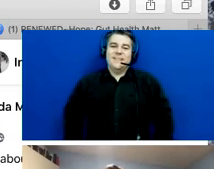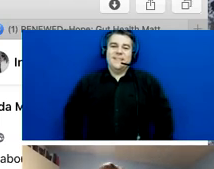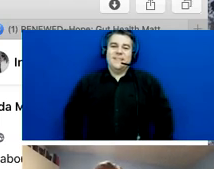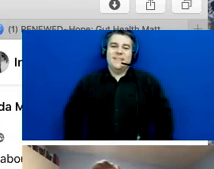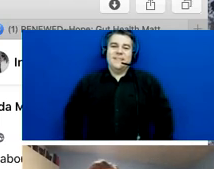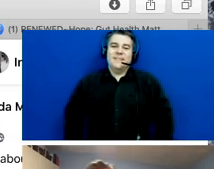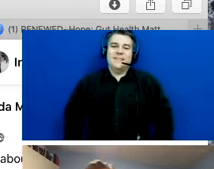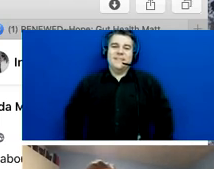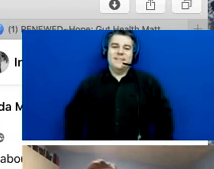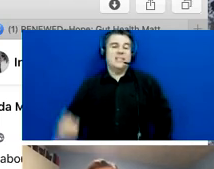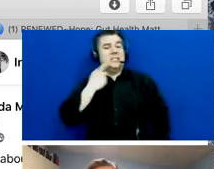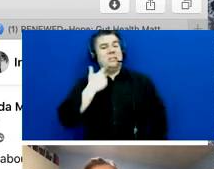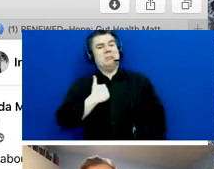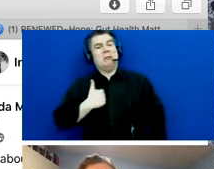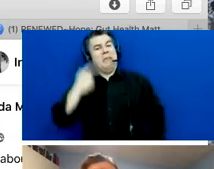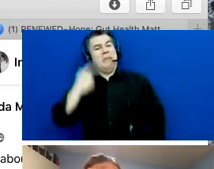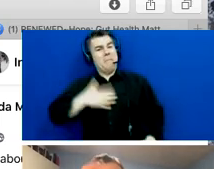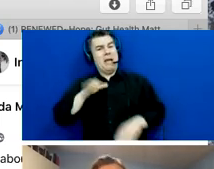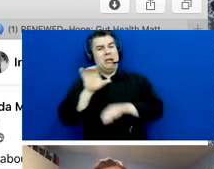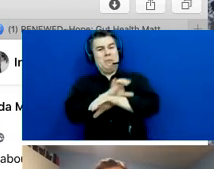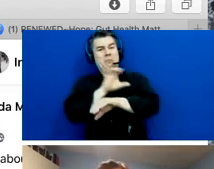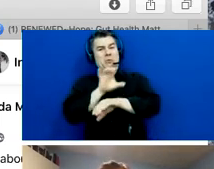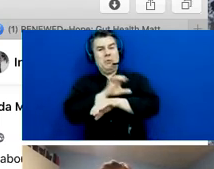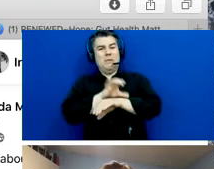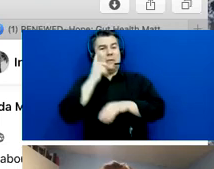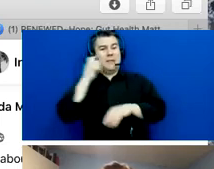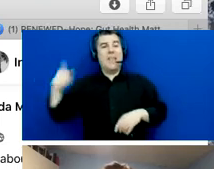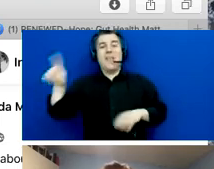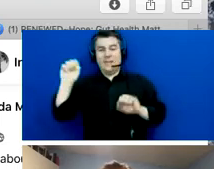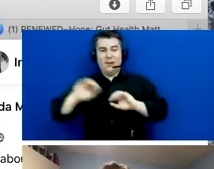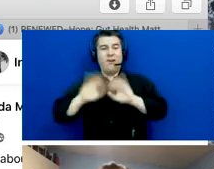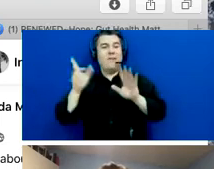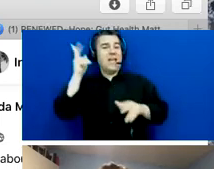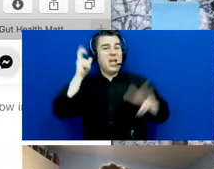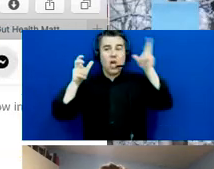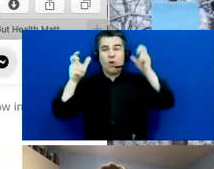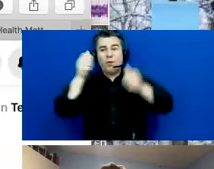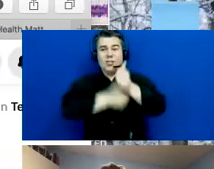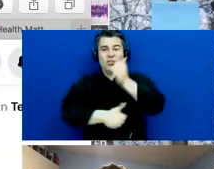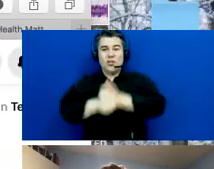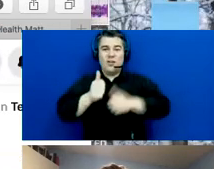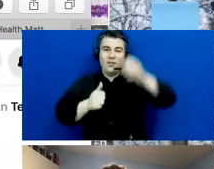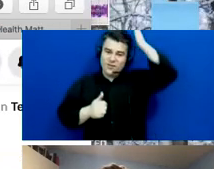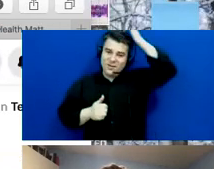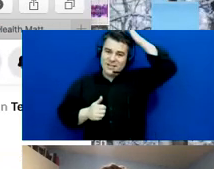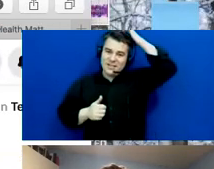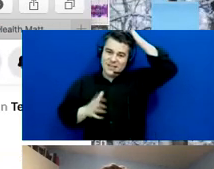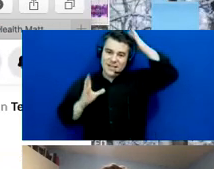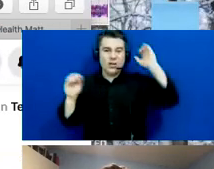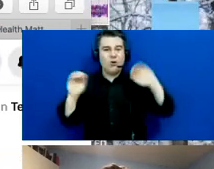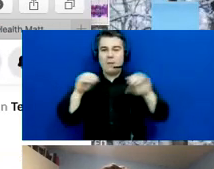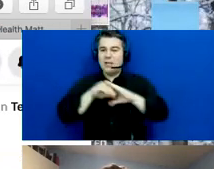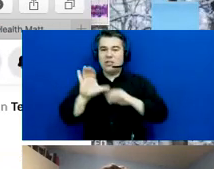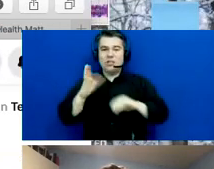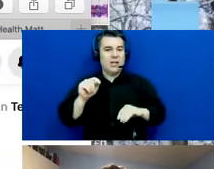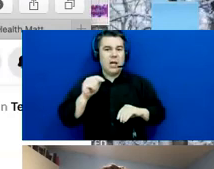I'm so sorry. I think it's my computer, because they can obviously hear each other, and nobody in the chat is